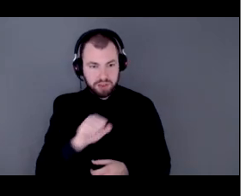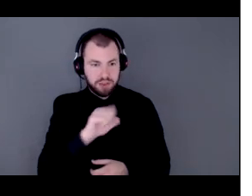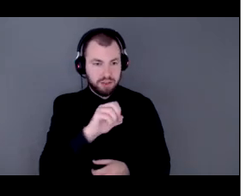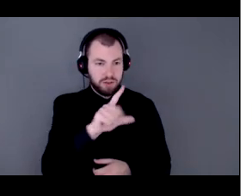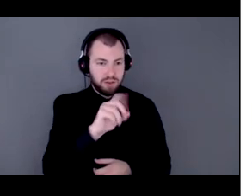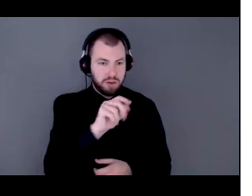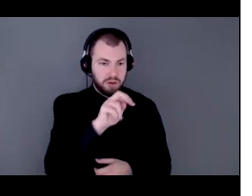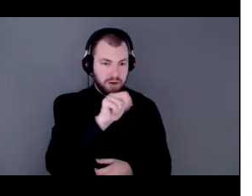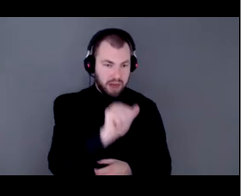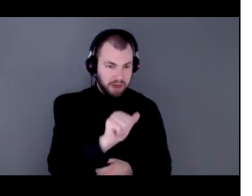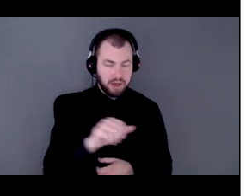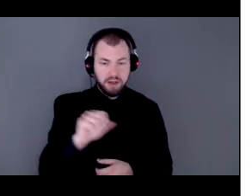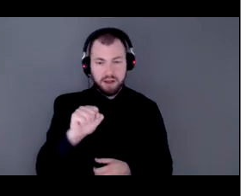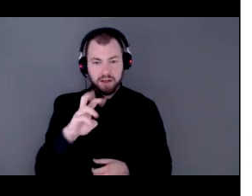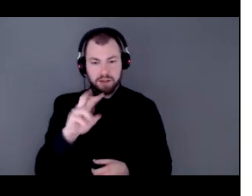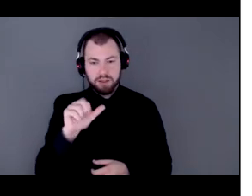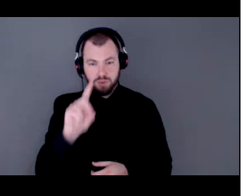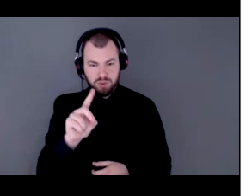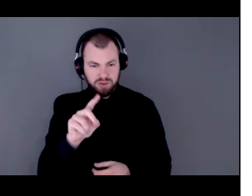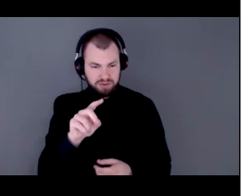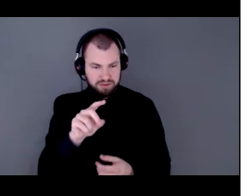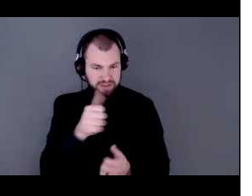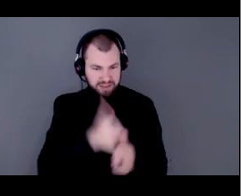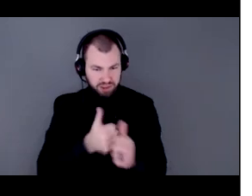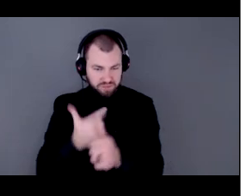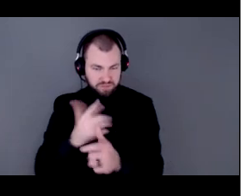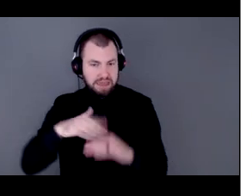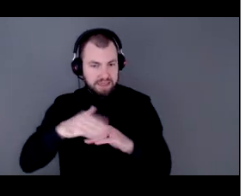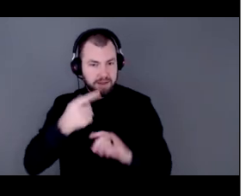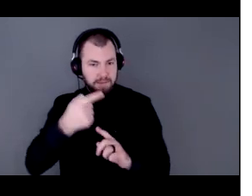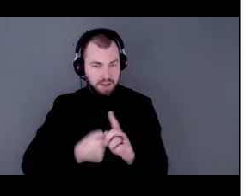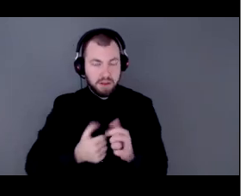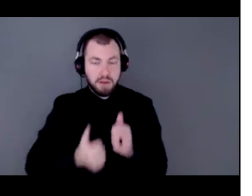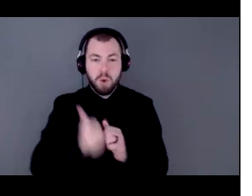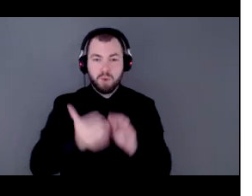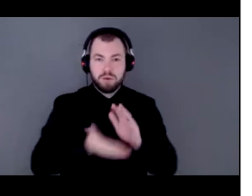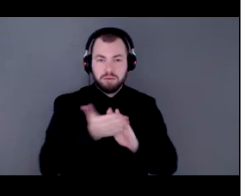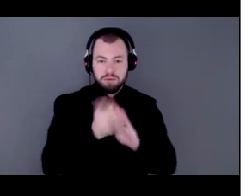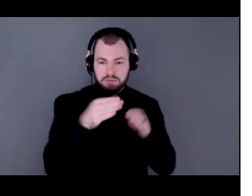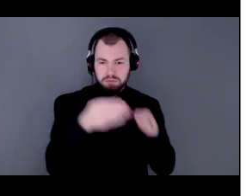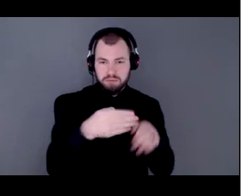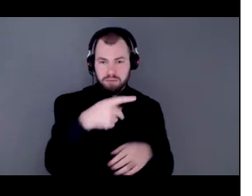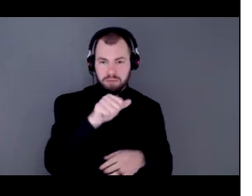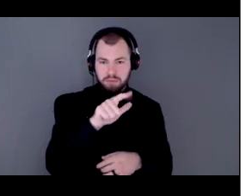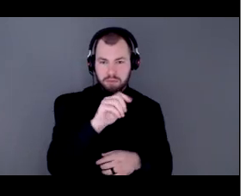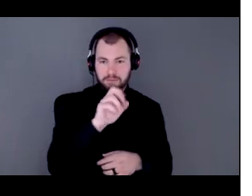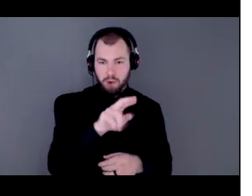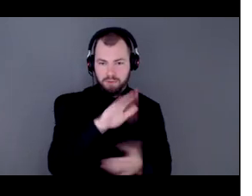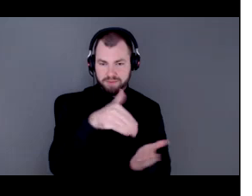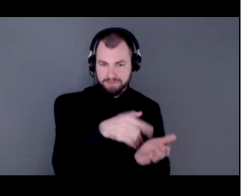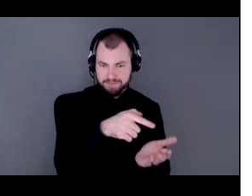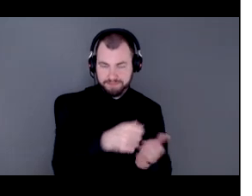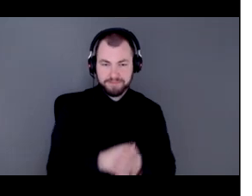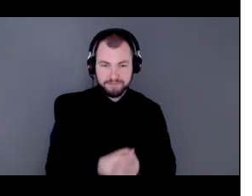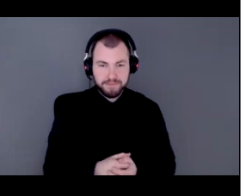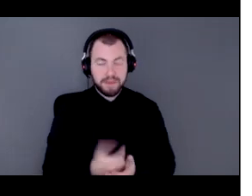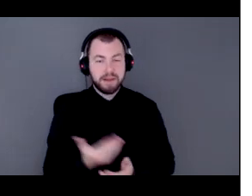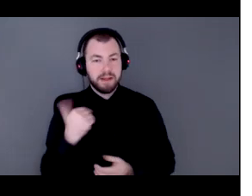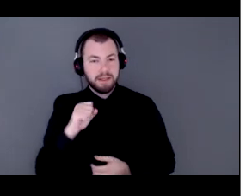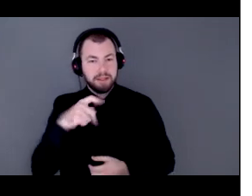at least a month. Most of our operations are centralized in Palmer. Next slide, please. And this past September, we went to